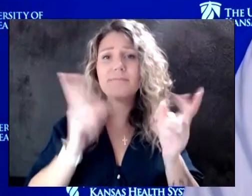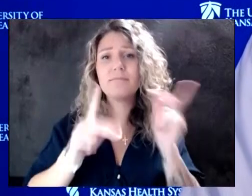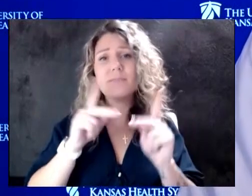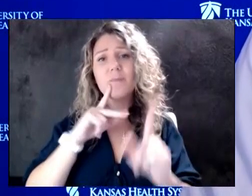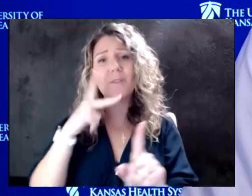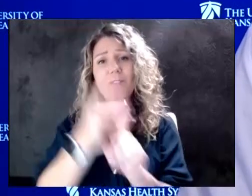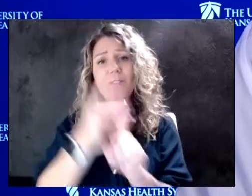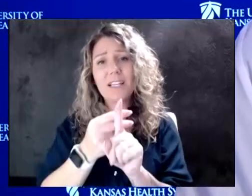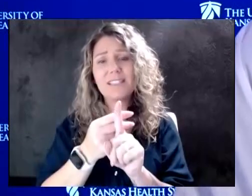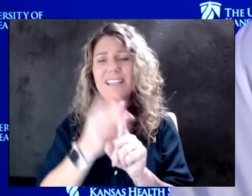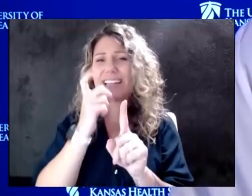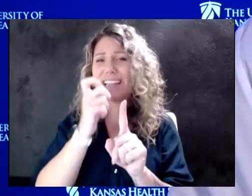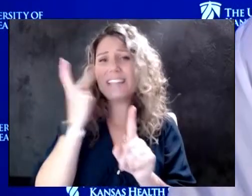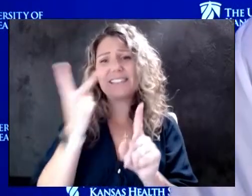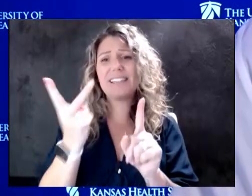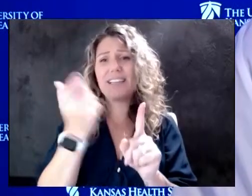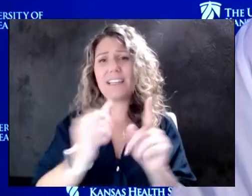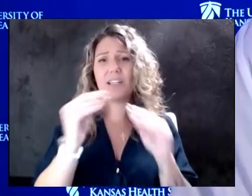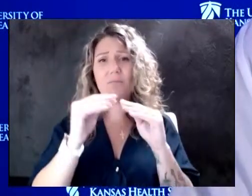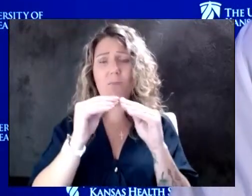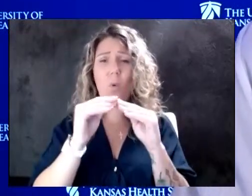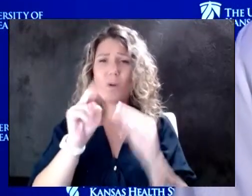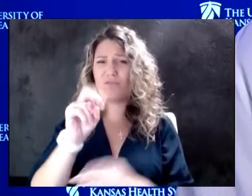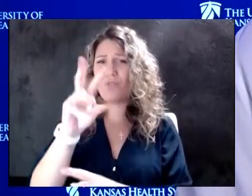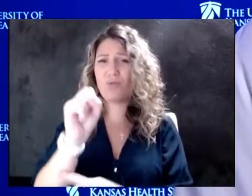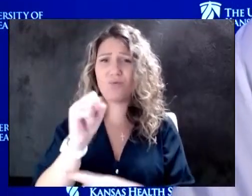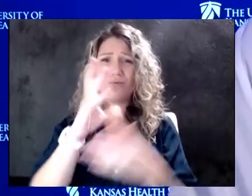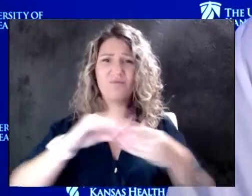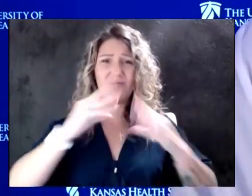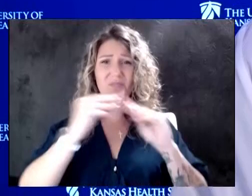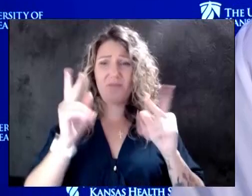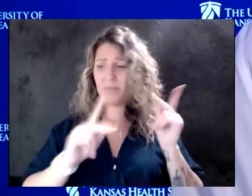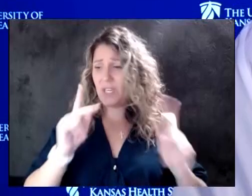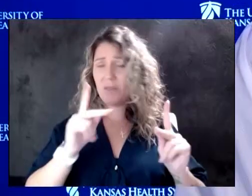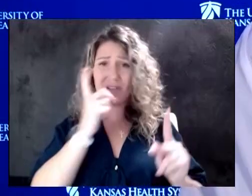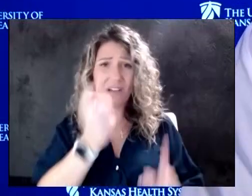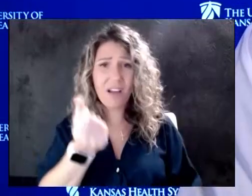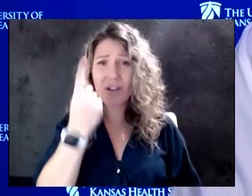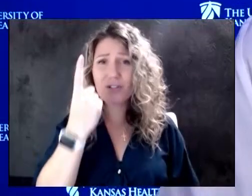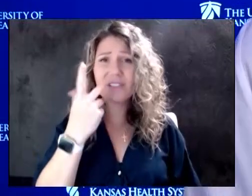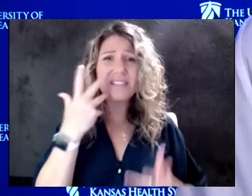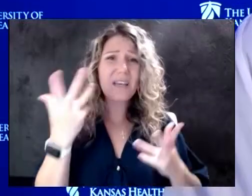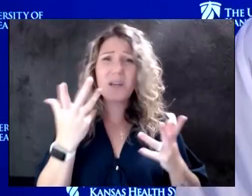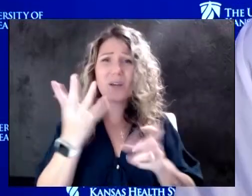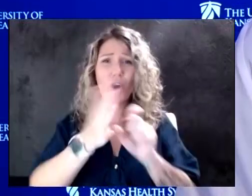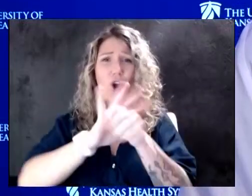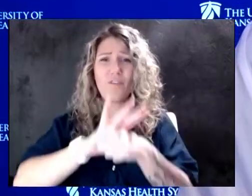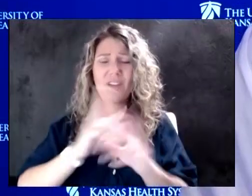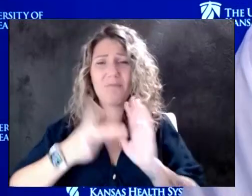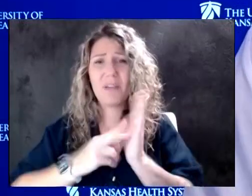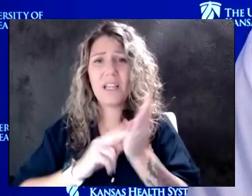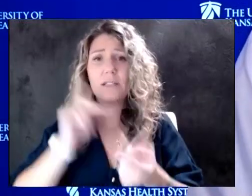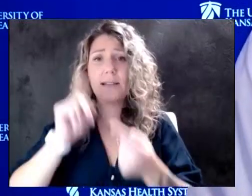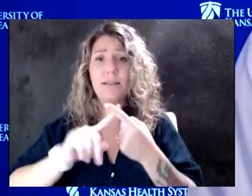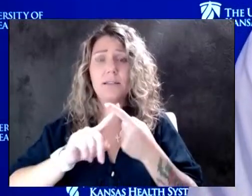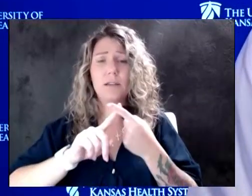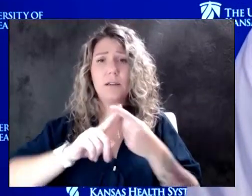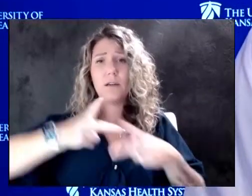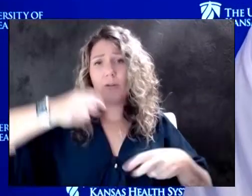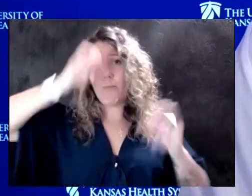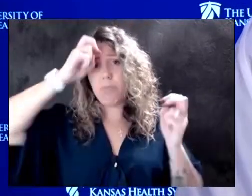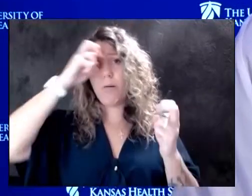have to see any more news stories about people who really didn't understand what COVID was until, after